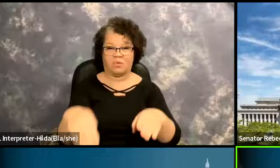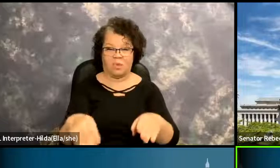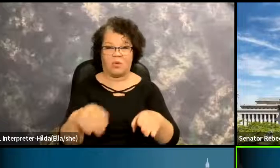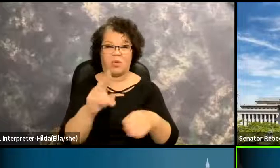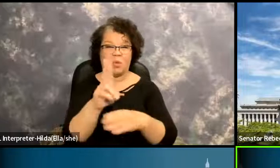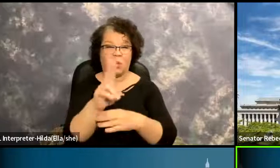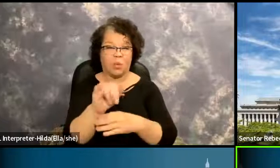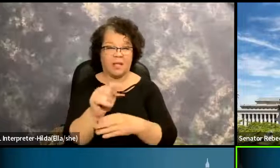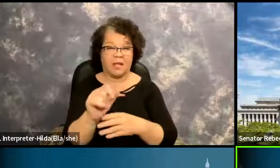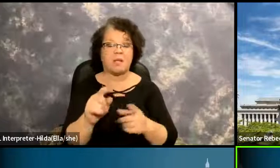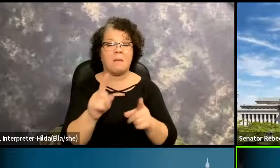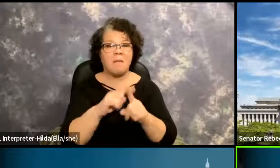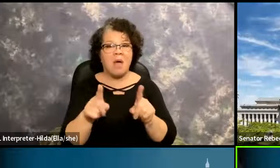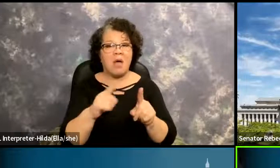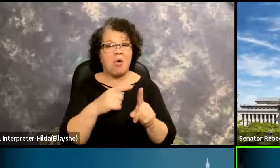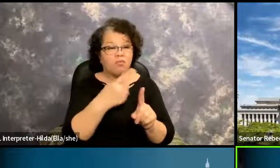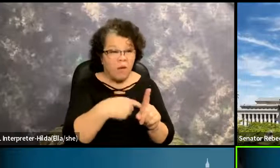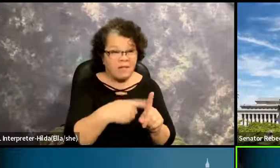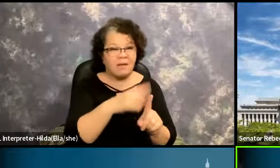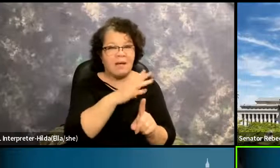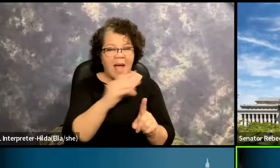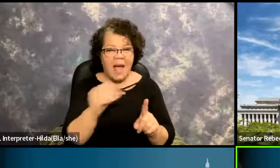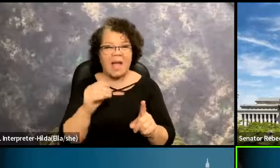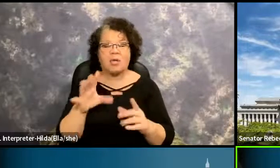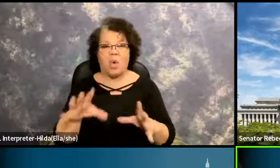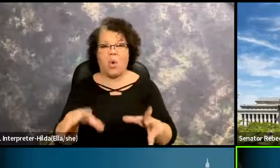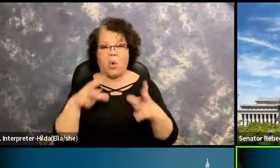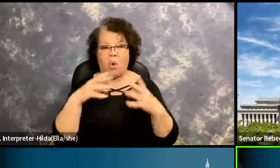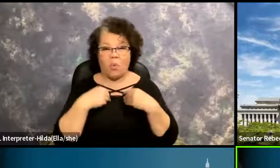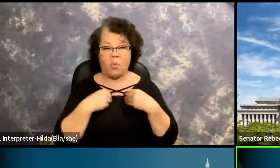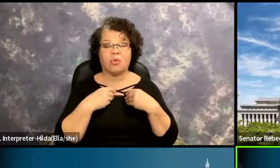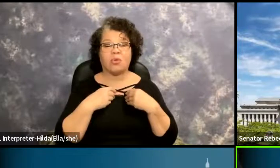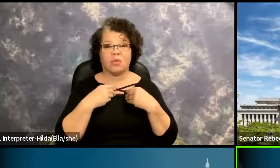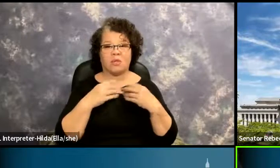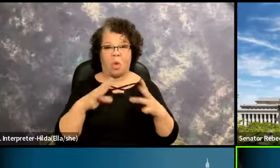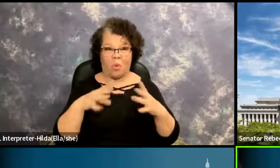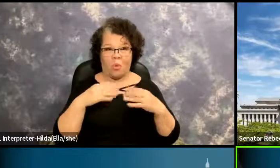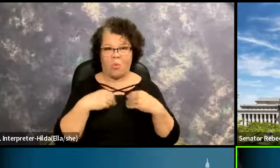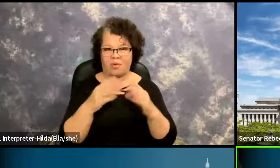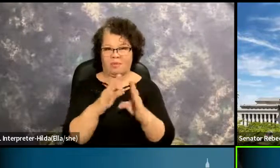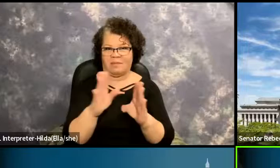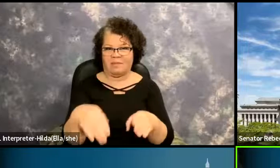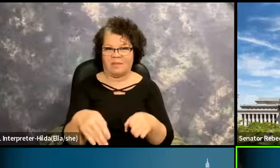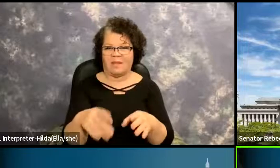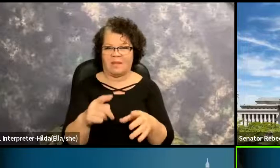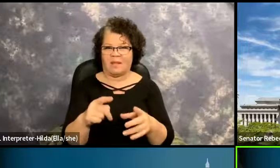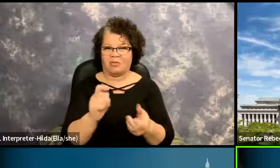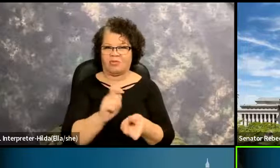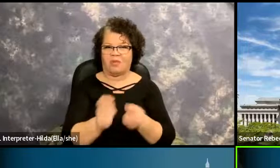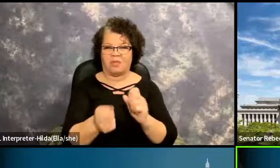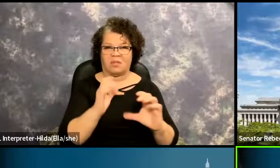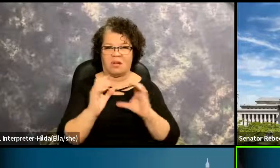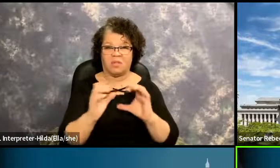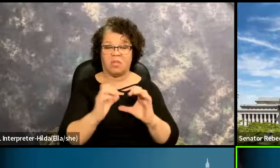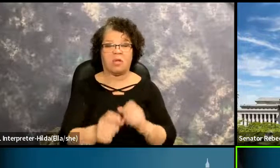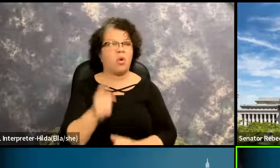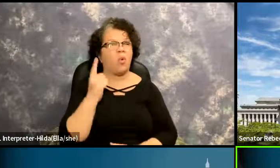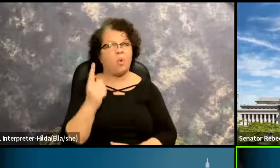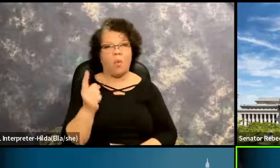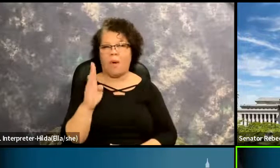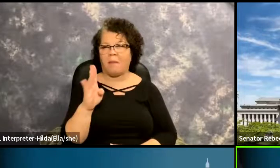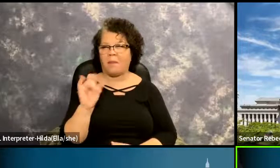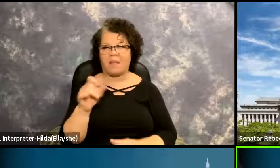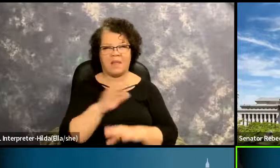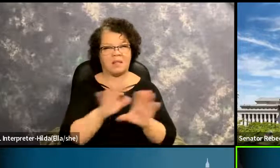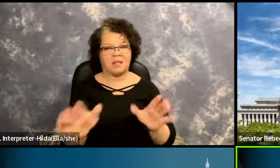option for renting, but also ownership changes the conversation. I do want to note that one bill that did not make it over the finish line